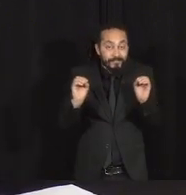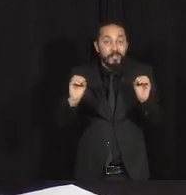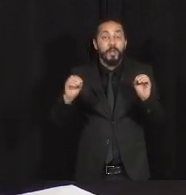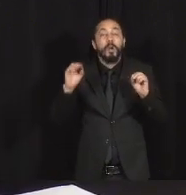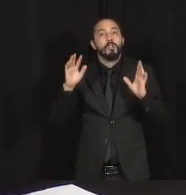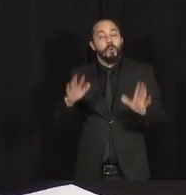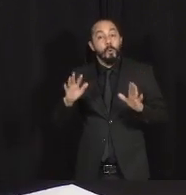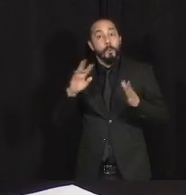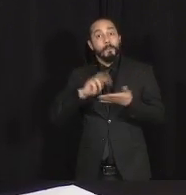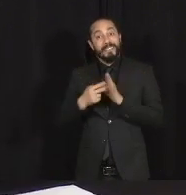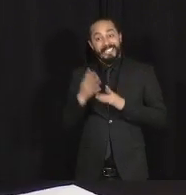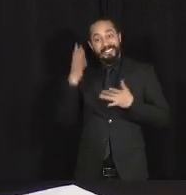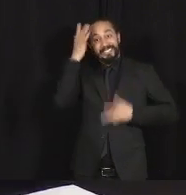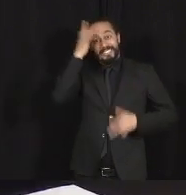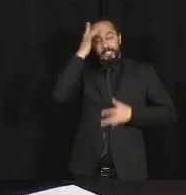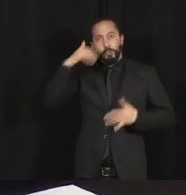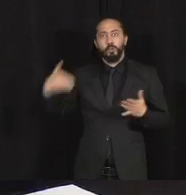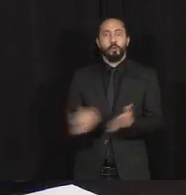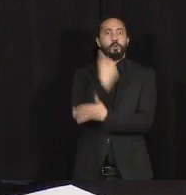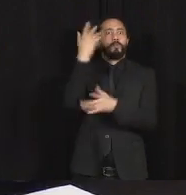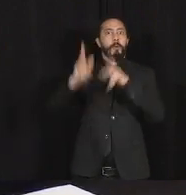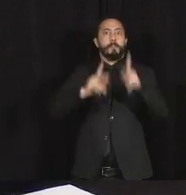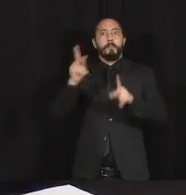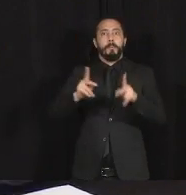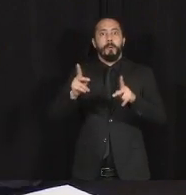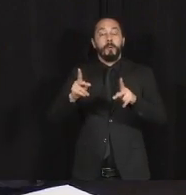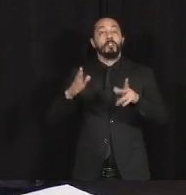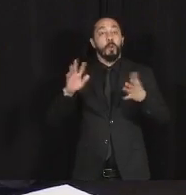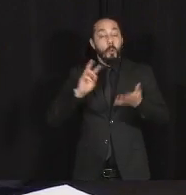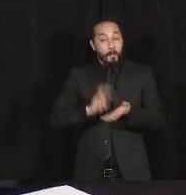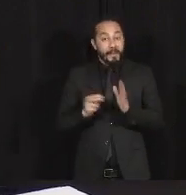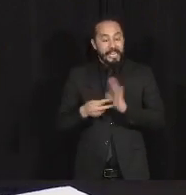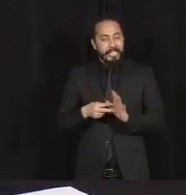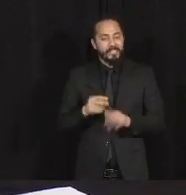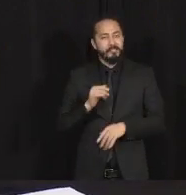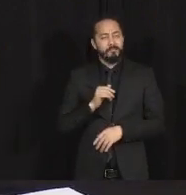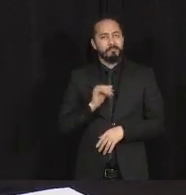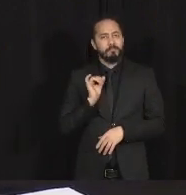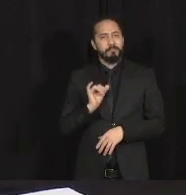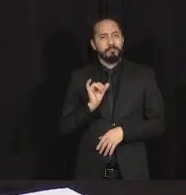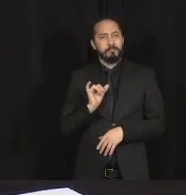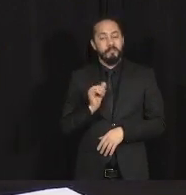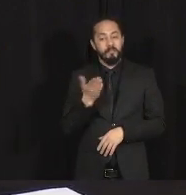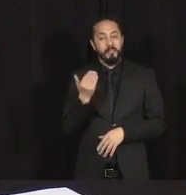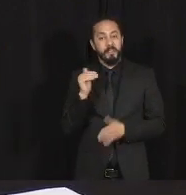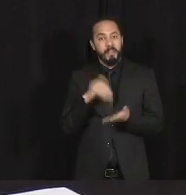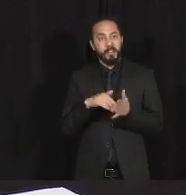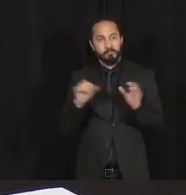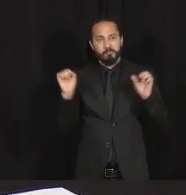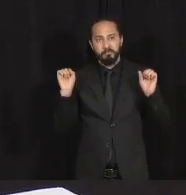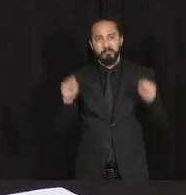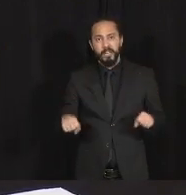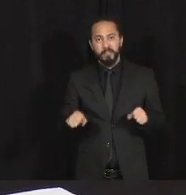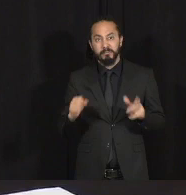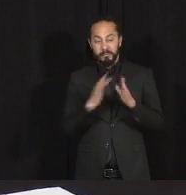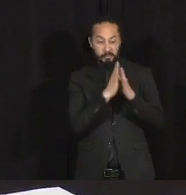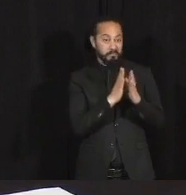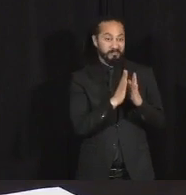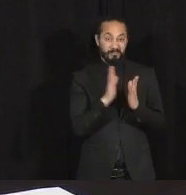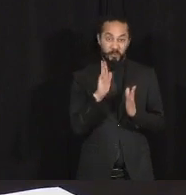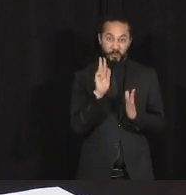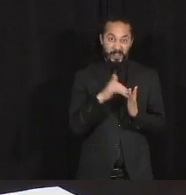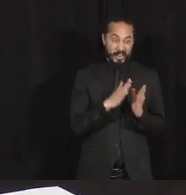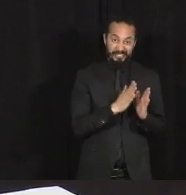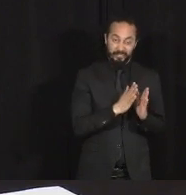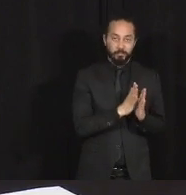becomes entirely logical and comprehensible. Now, that being said, we have in place, as we've